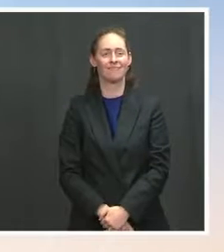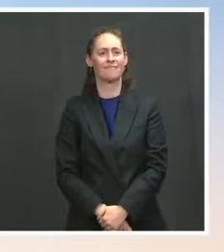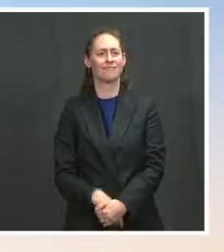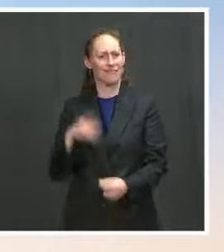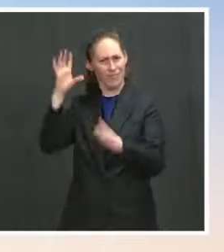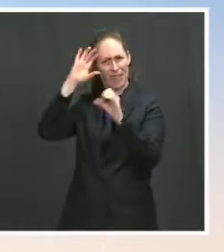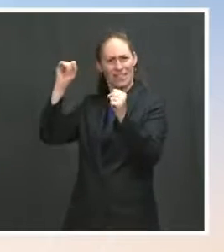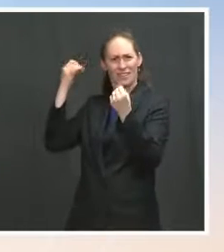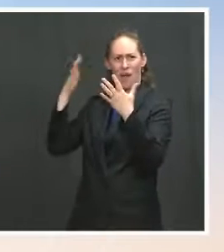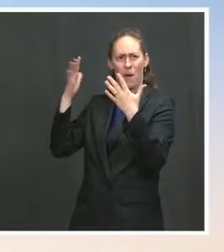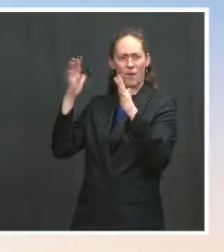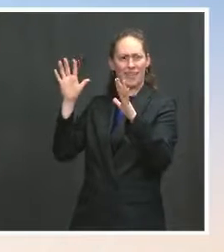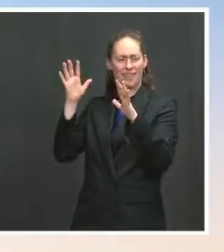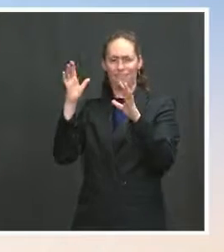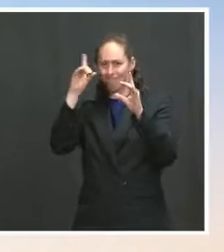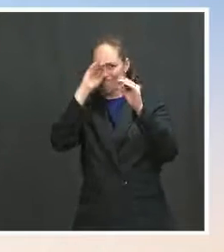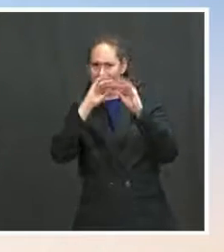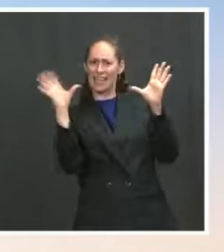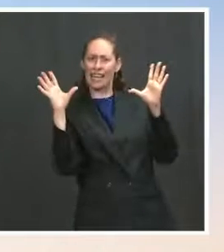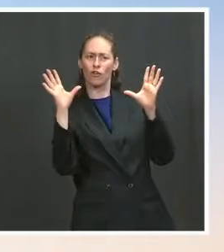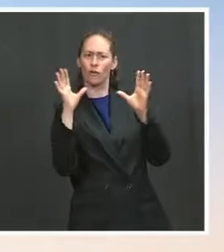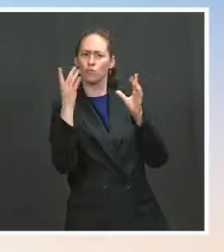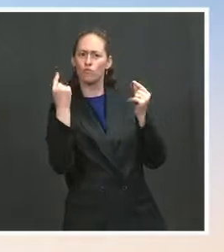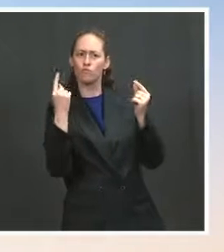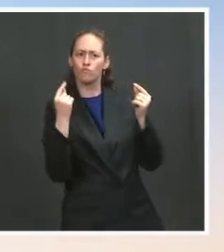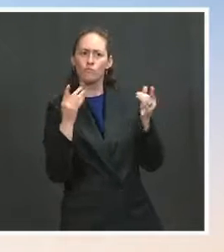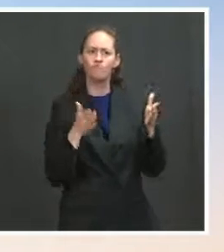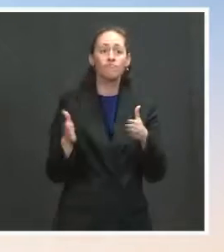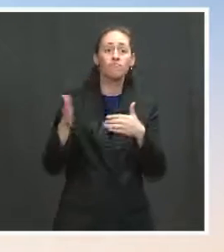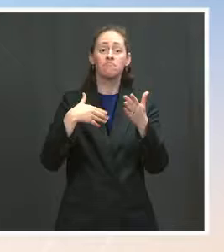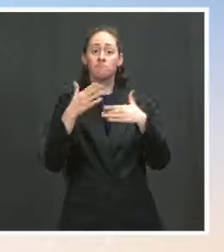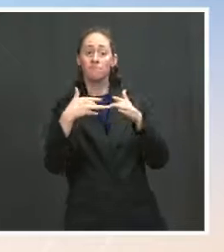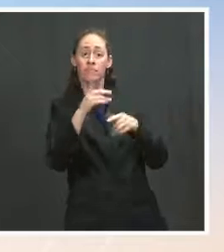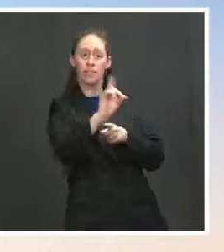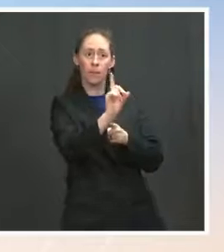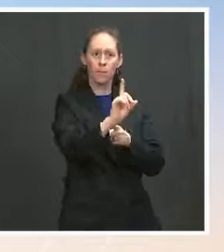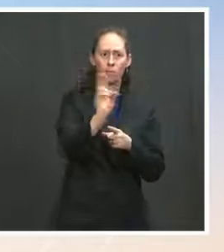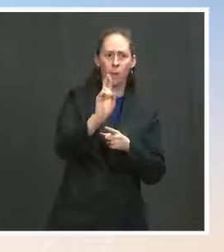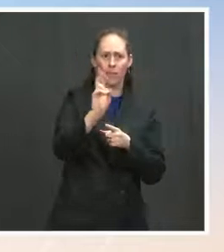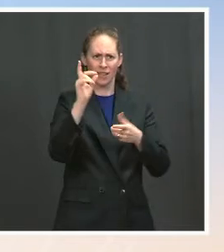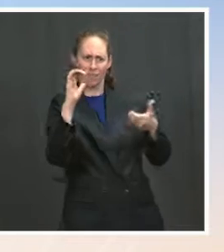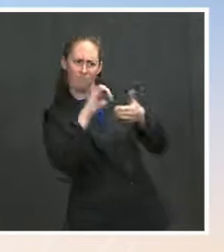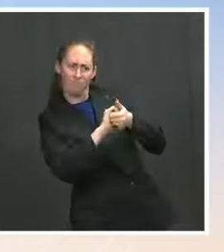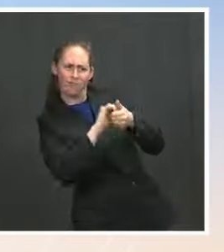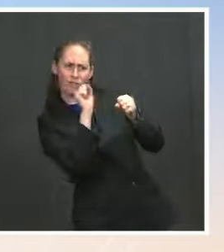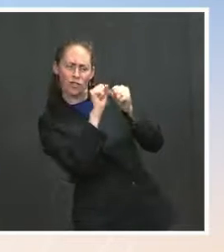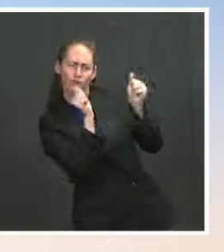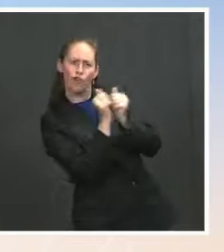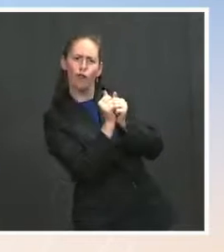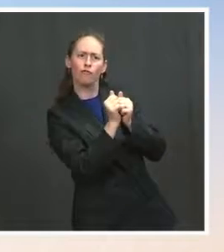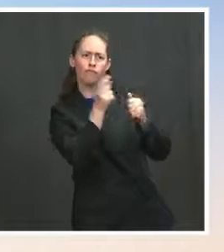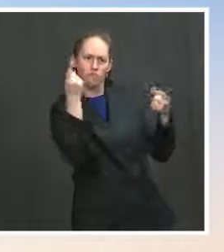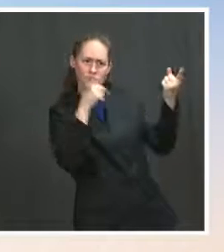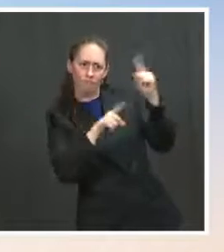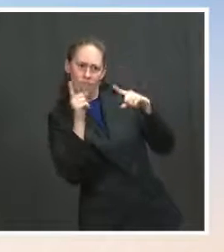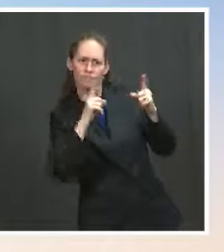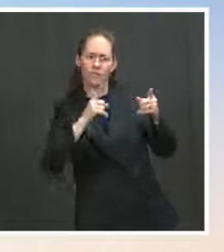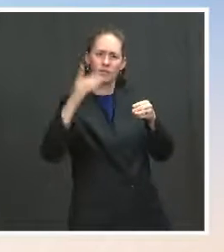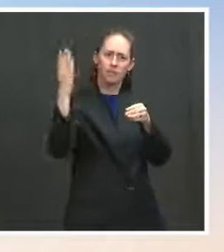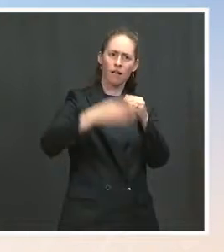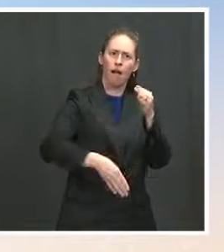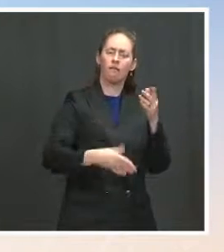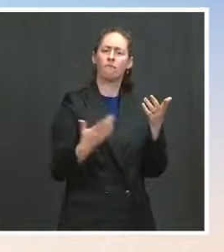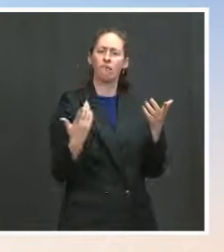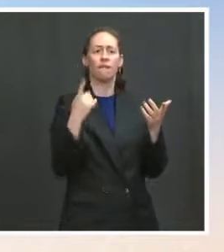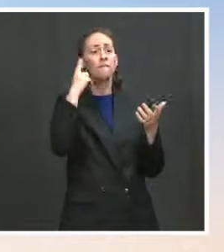for Democrats and Republicans to work together to get the job done on behalf of the American public, whether that is voting